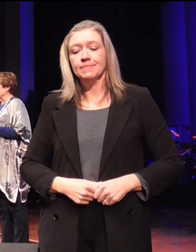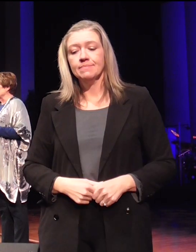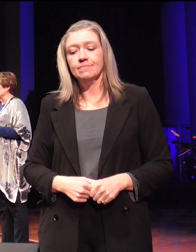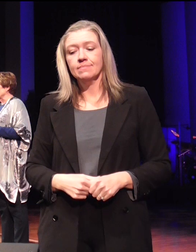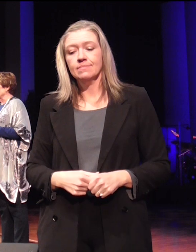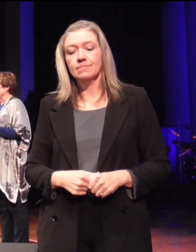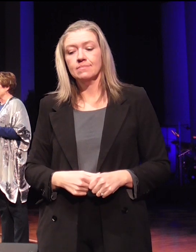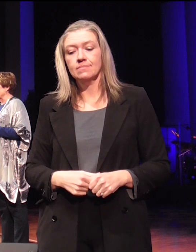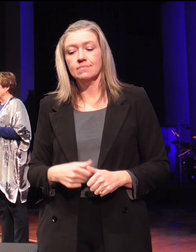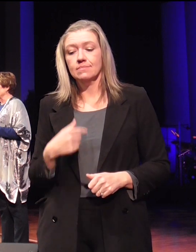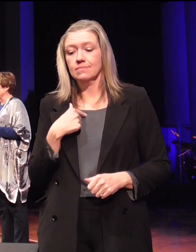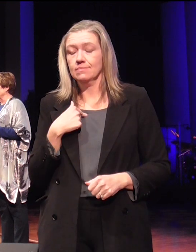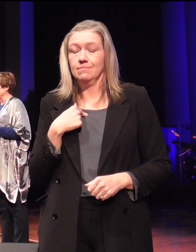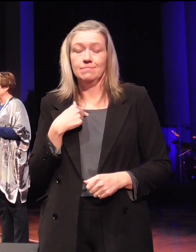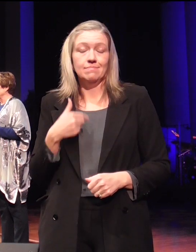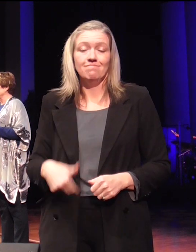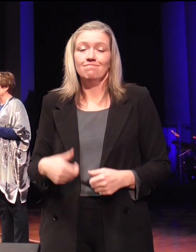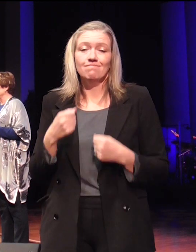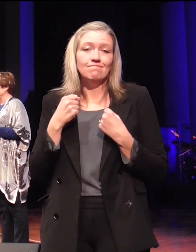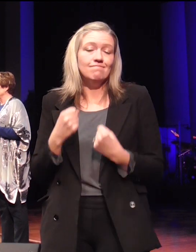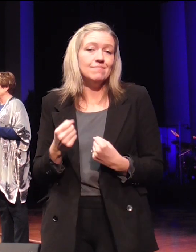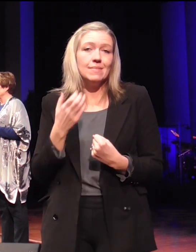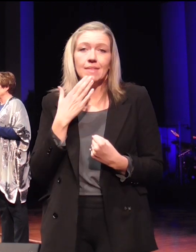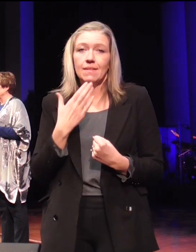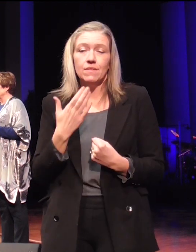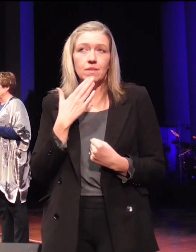I am so thankful.